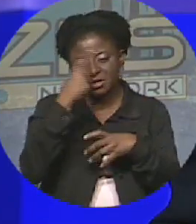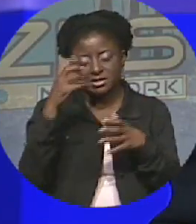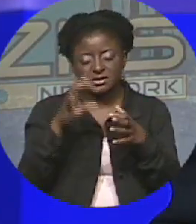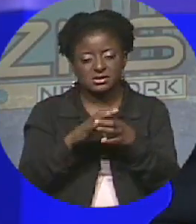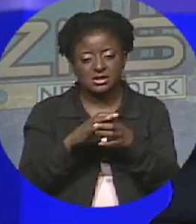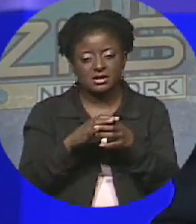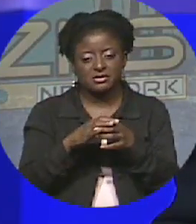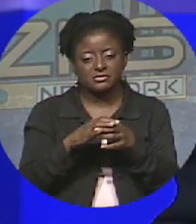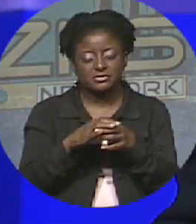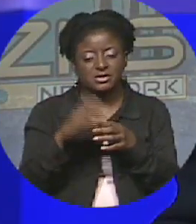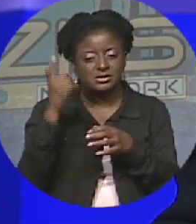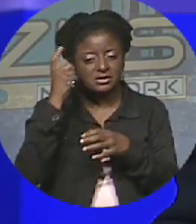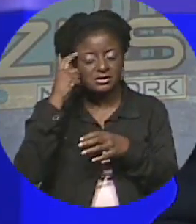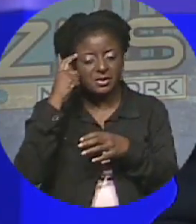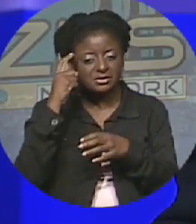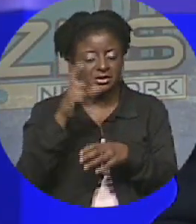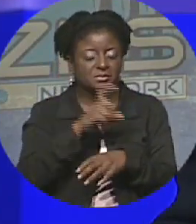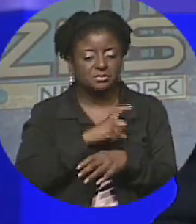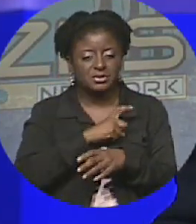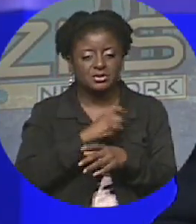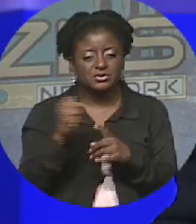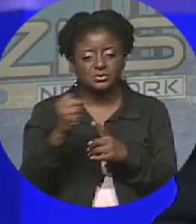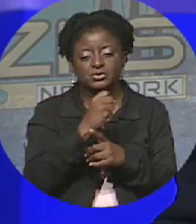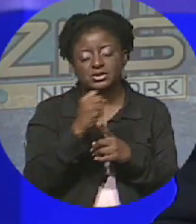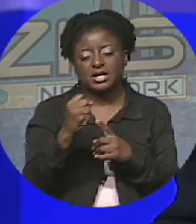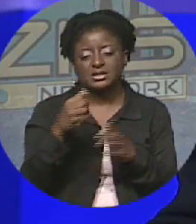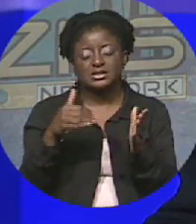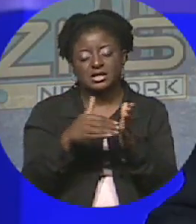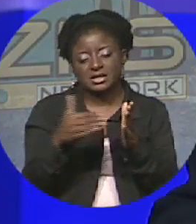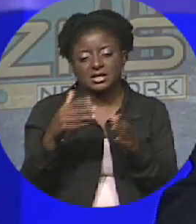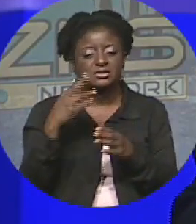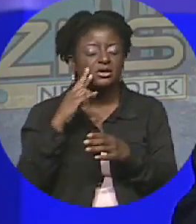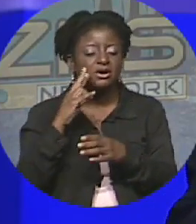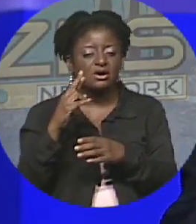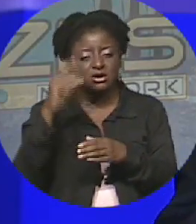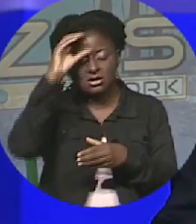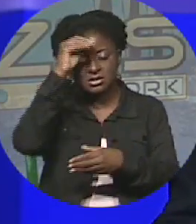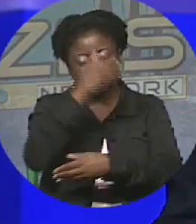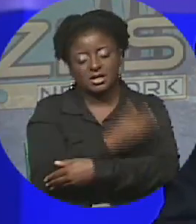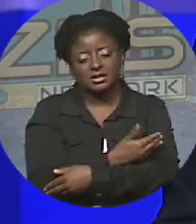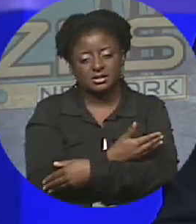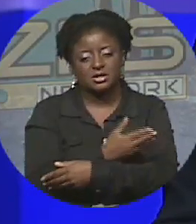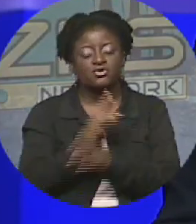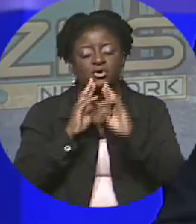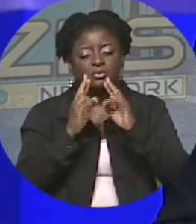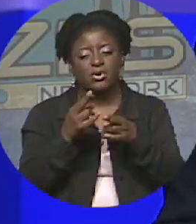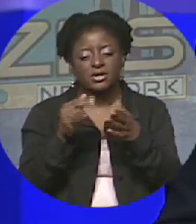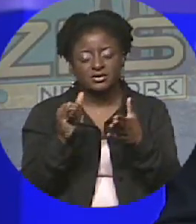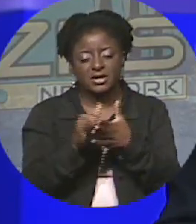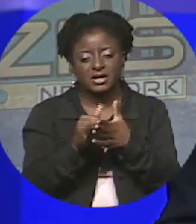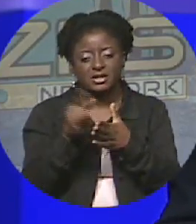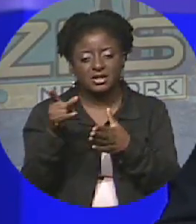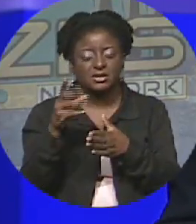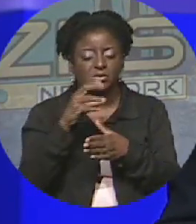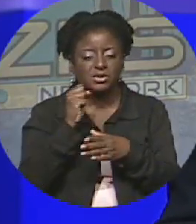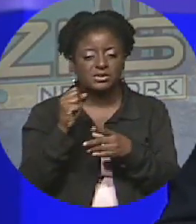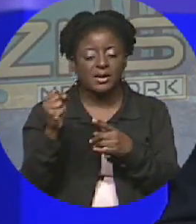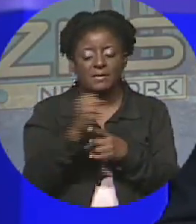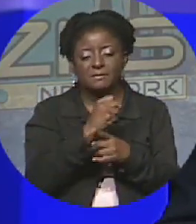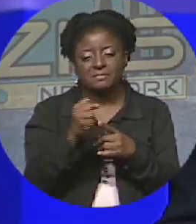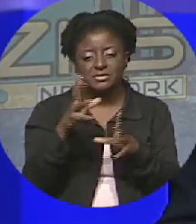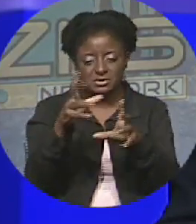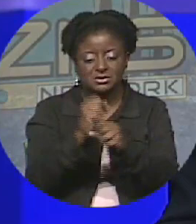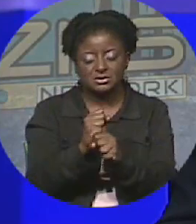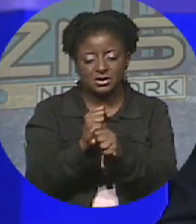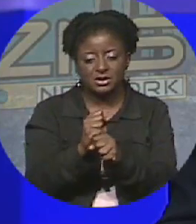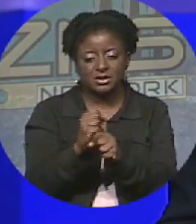indicated that the teenager was allegedly abducted, beaten, and left in a graveyard this past Sunday. The teenager further claimed he was told he would be killed